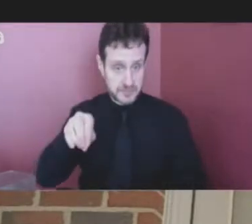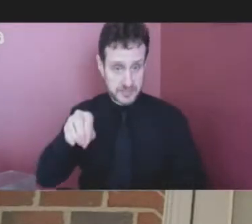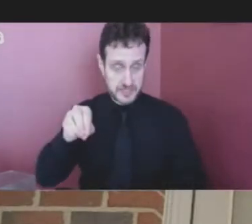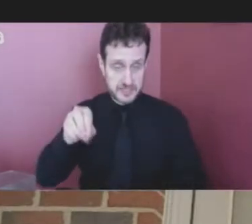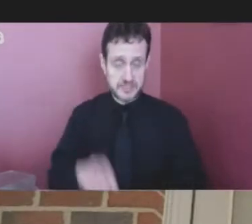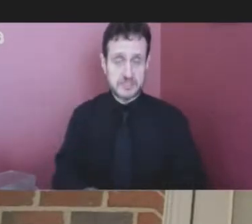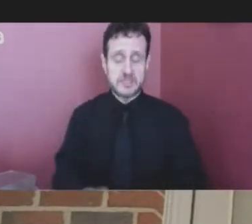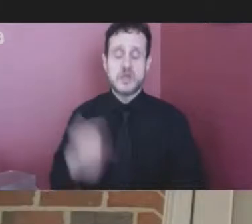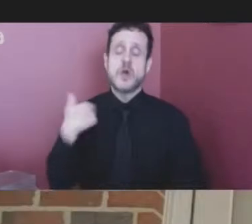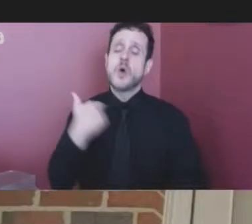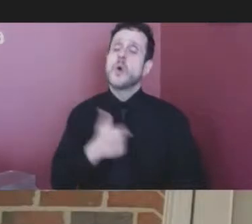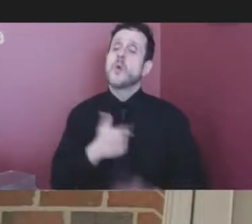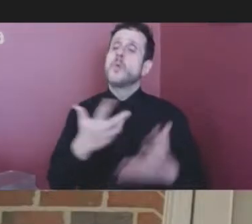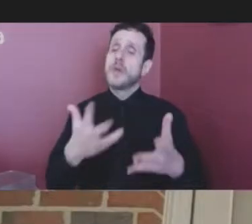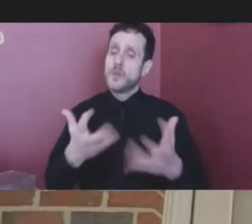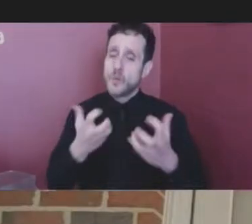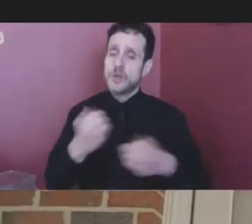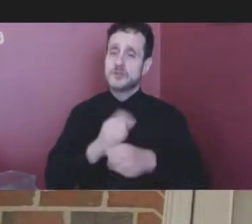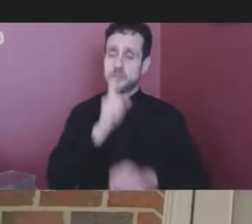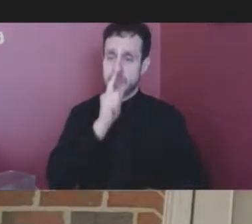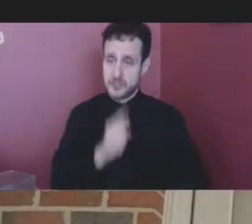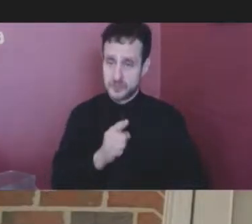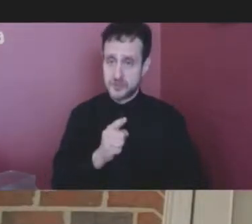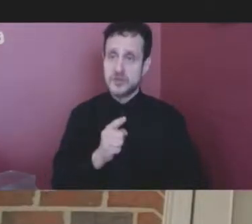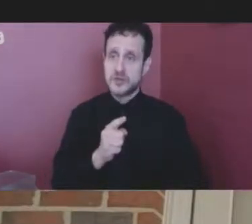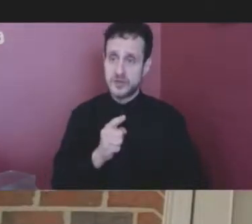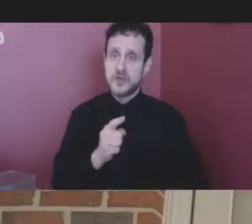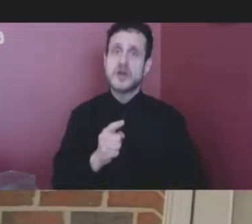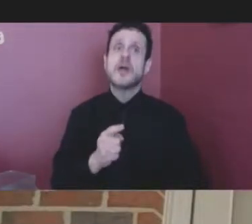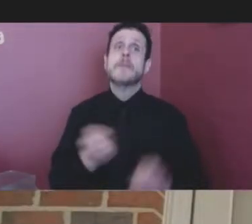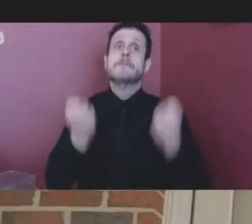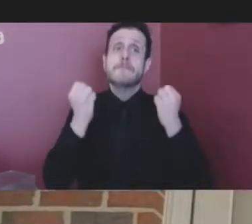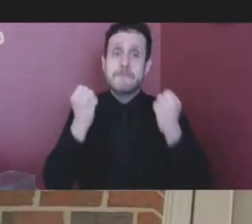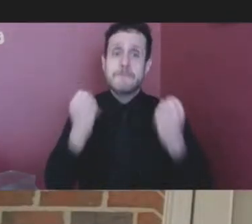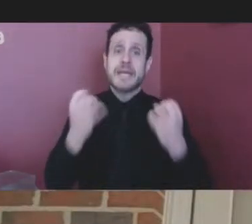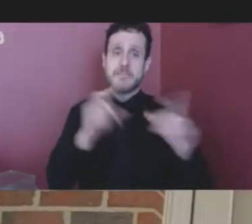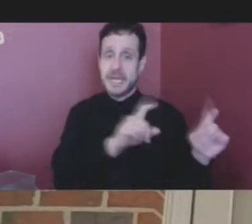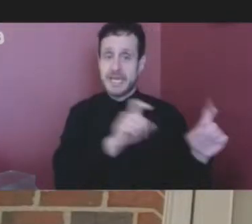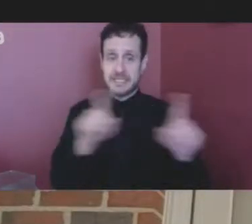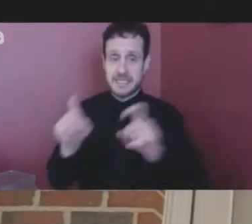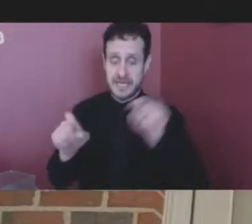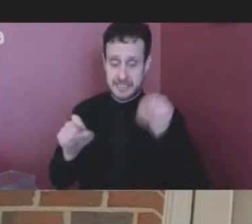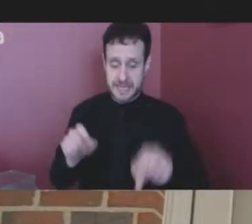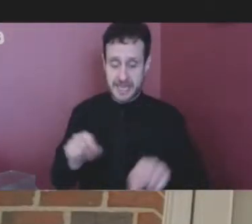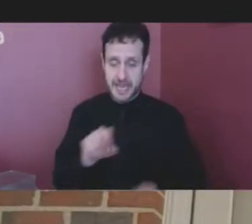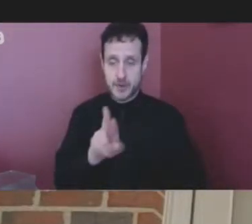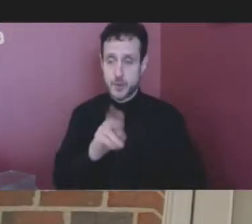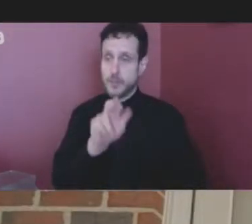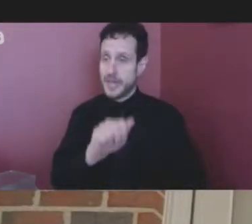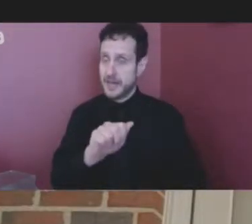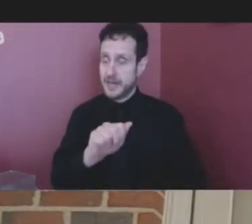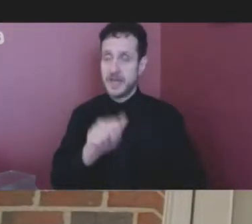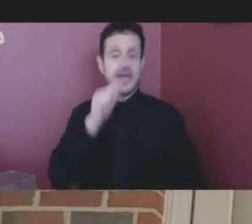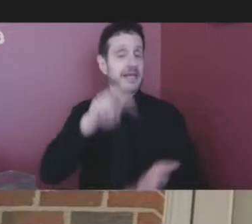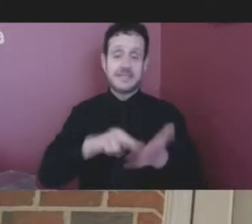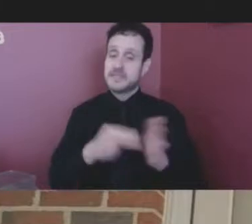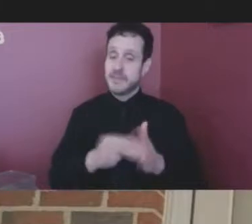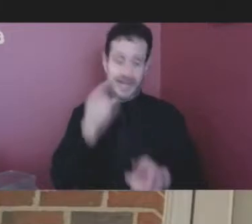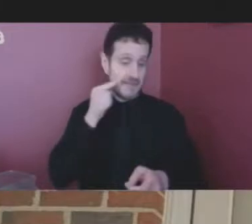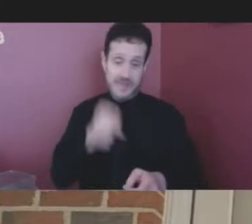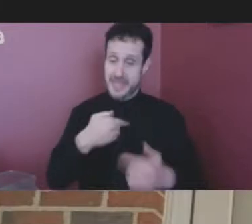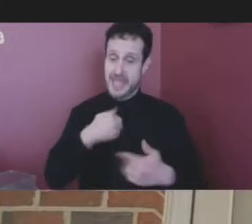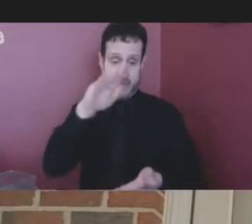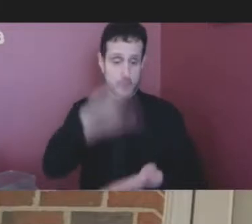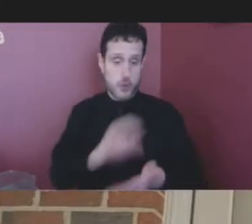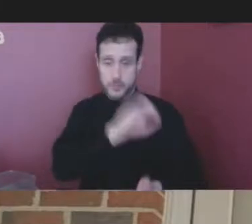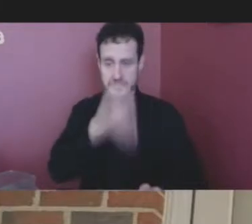We want to ensure that the large volume of tests at Urbana-Champaign does not overshadow the trends that